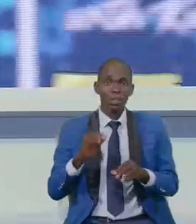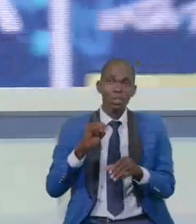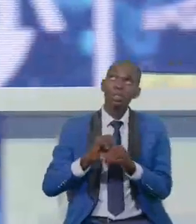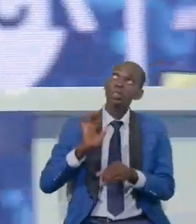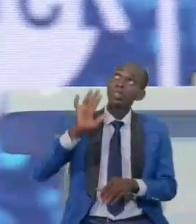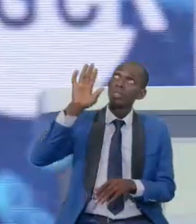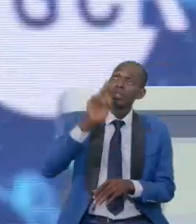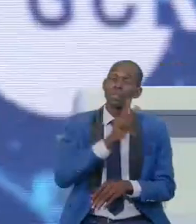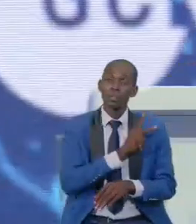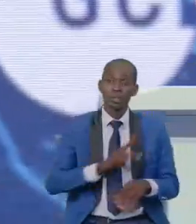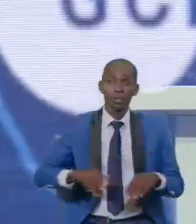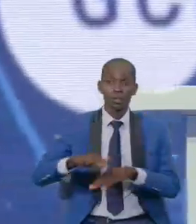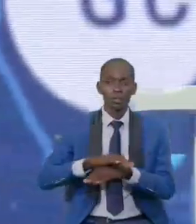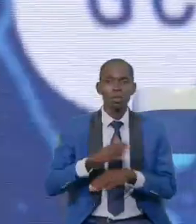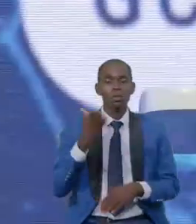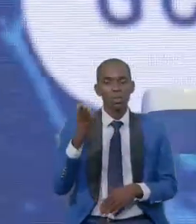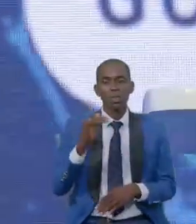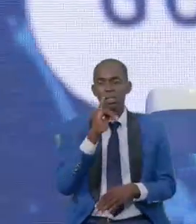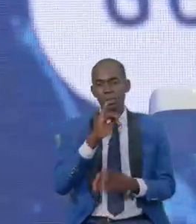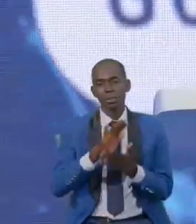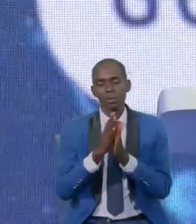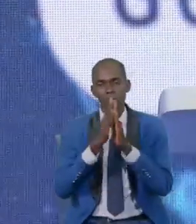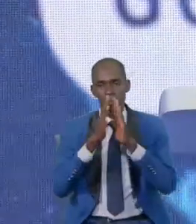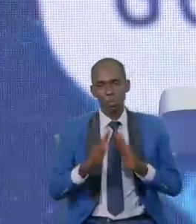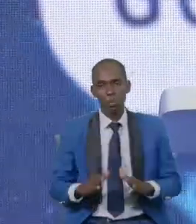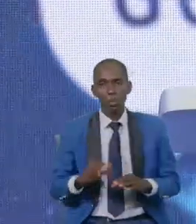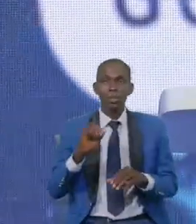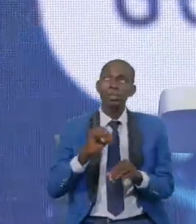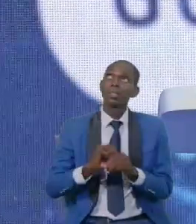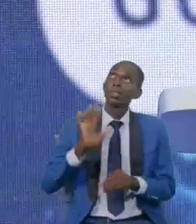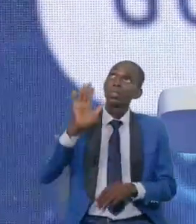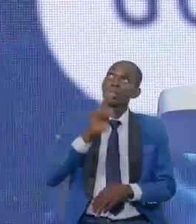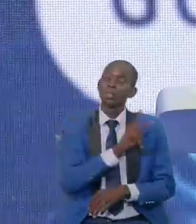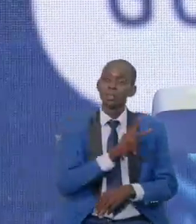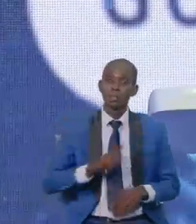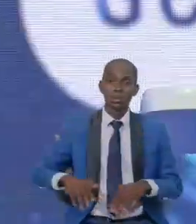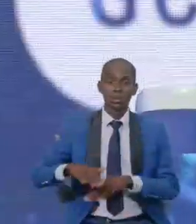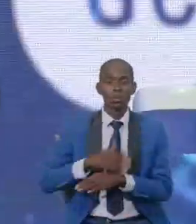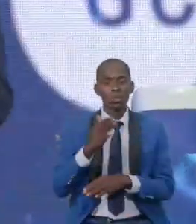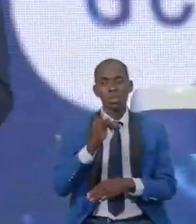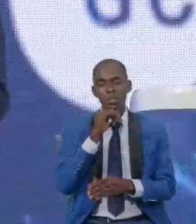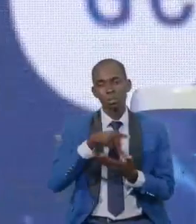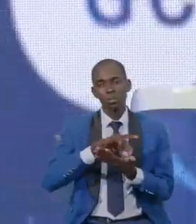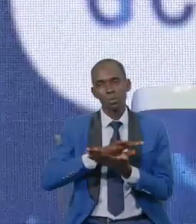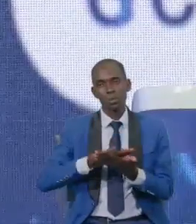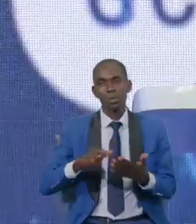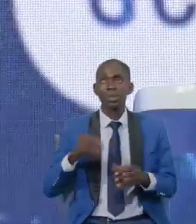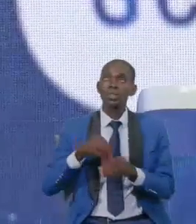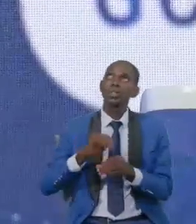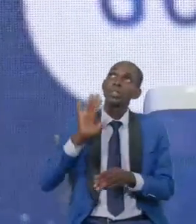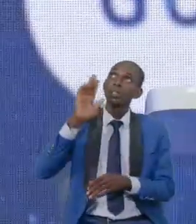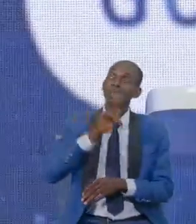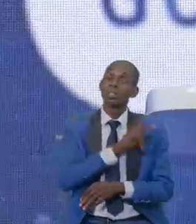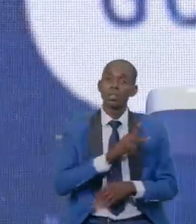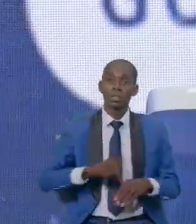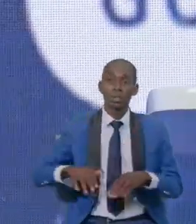peace. In his kingdom, there is purity. In his kingdom, there is